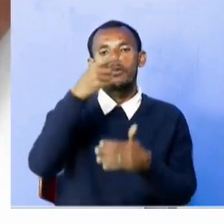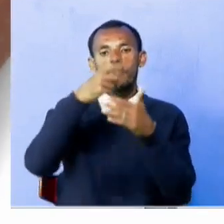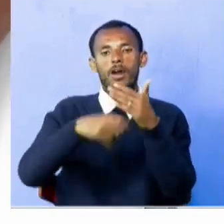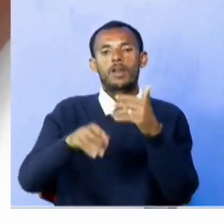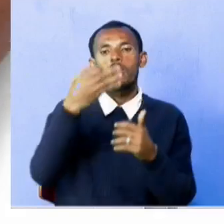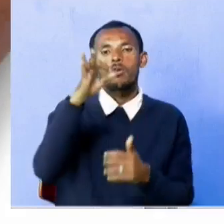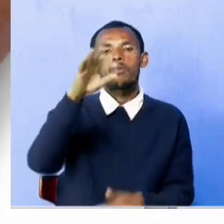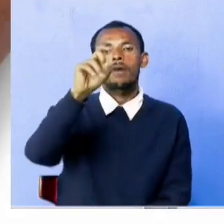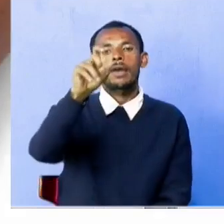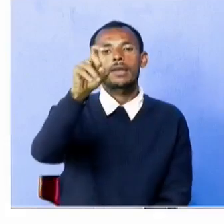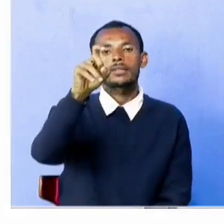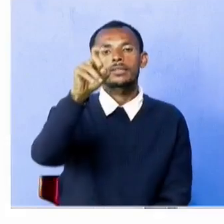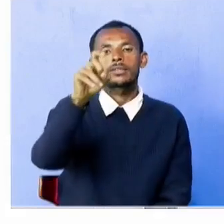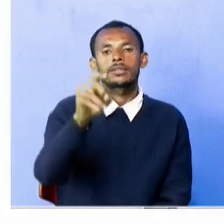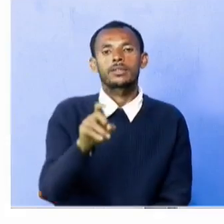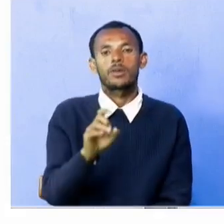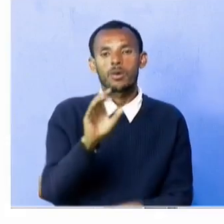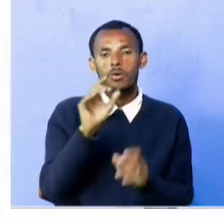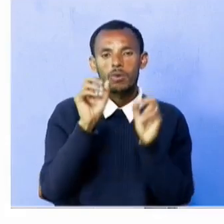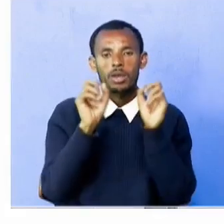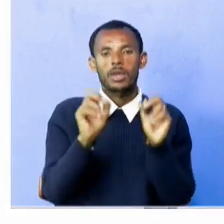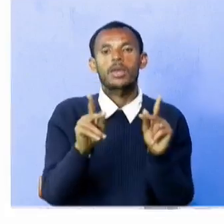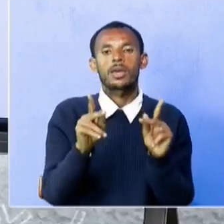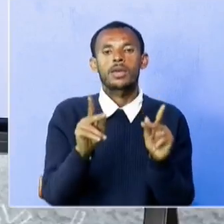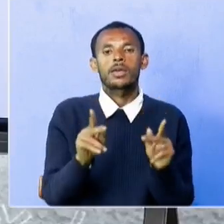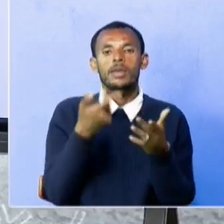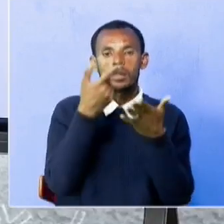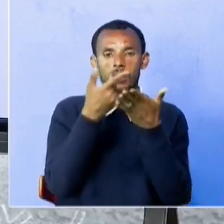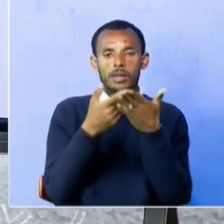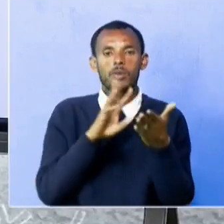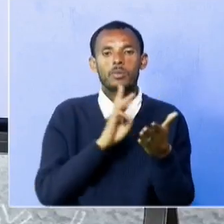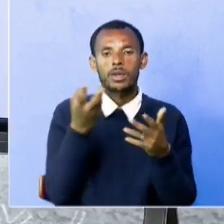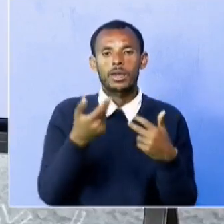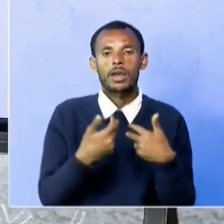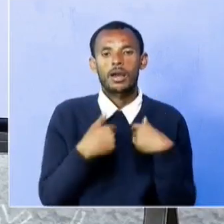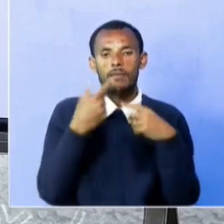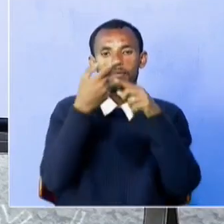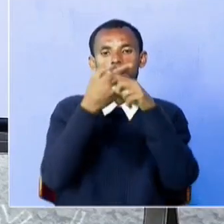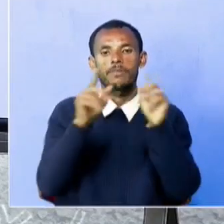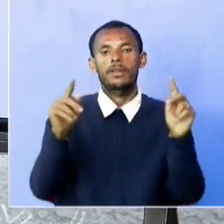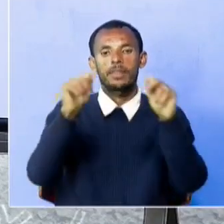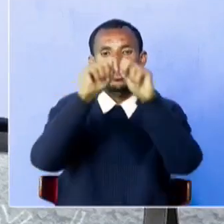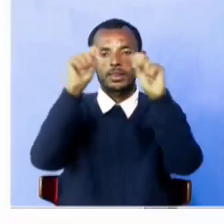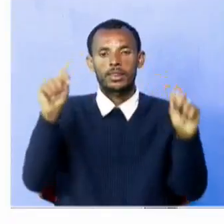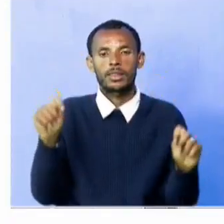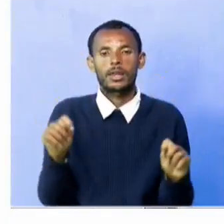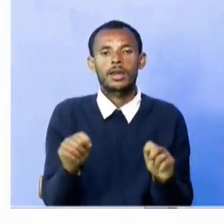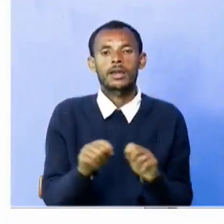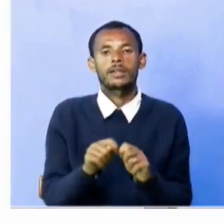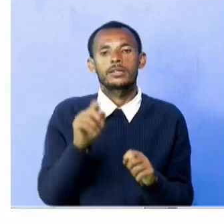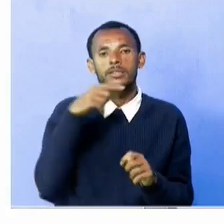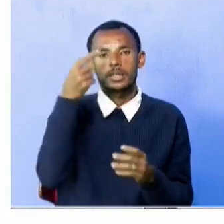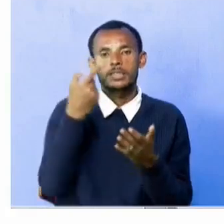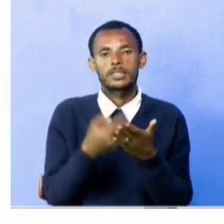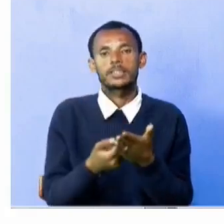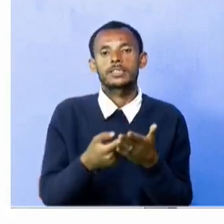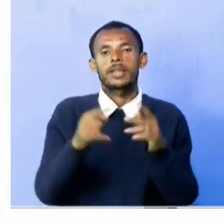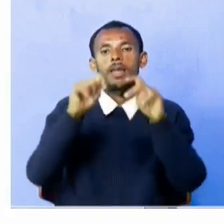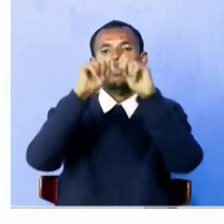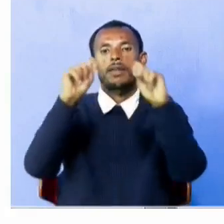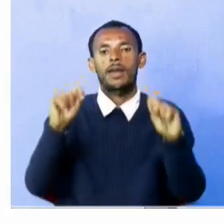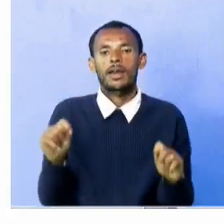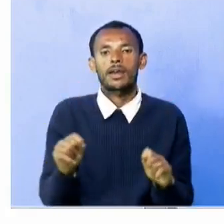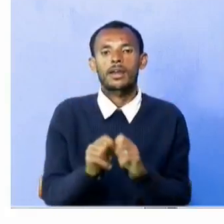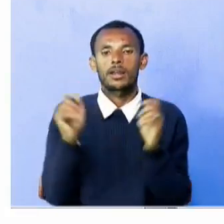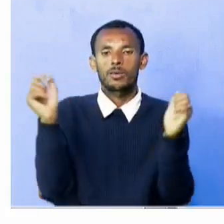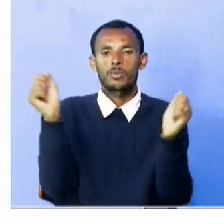of x. Okay, here we have different triangles. Say this is a triangle